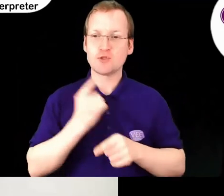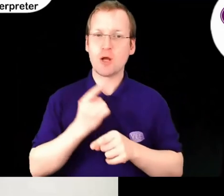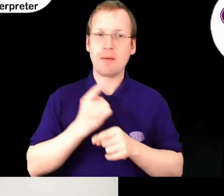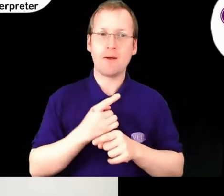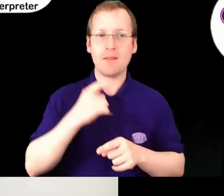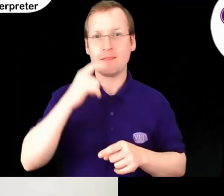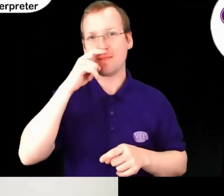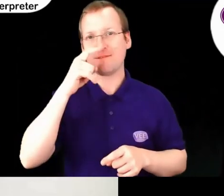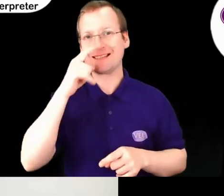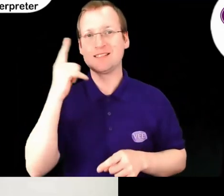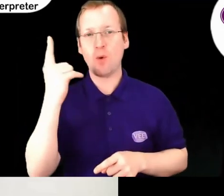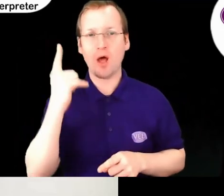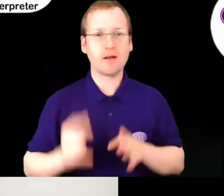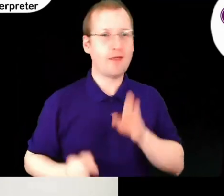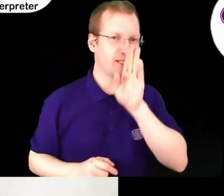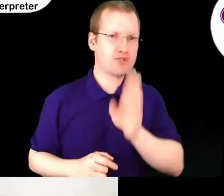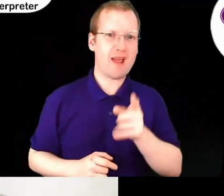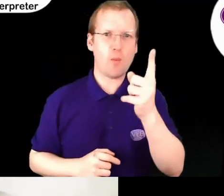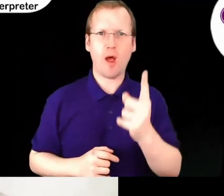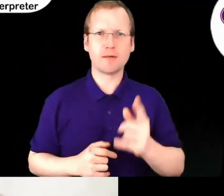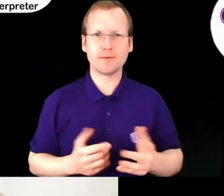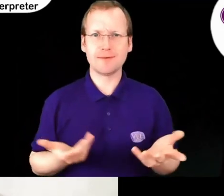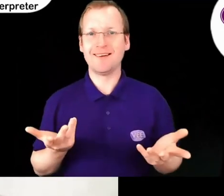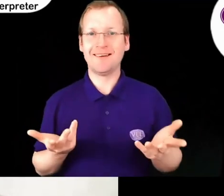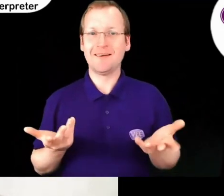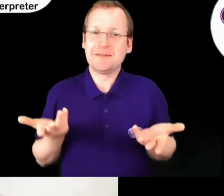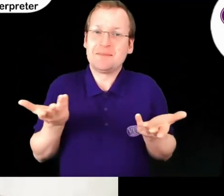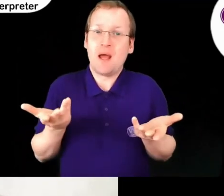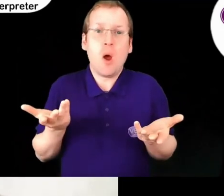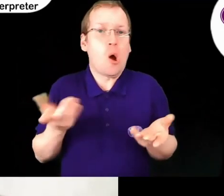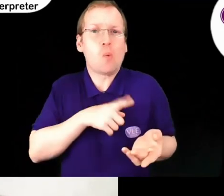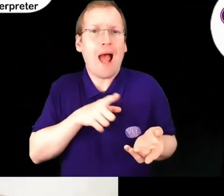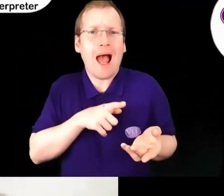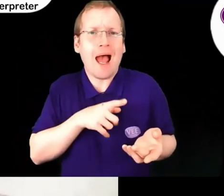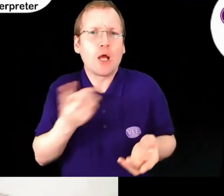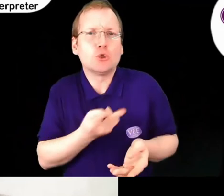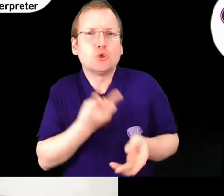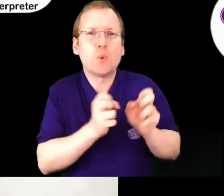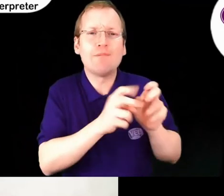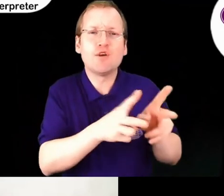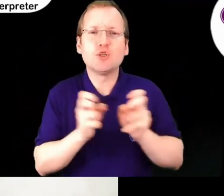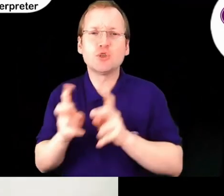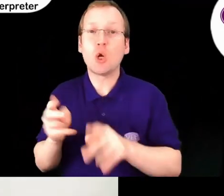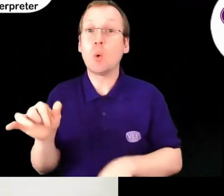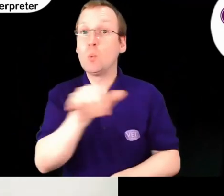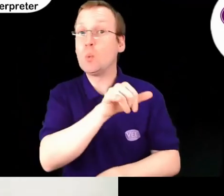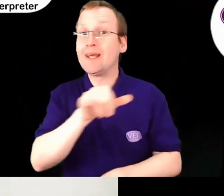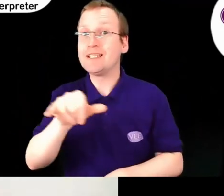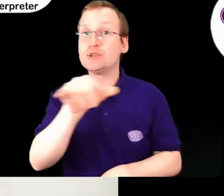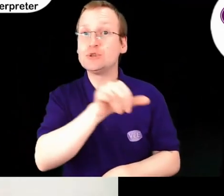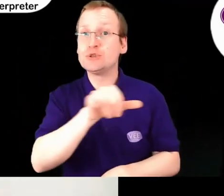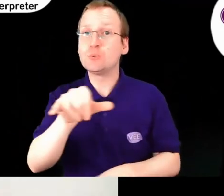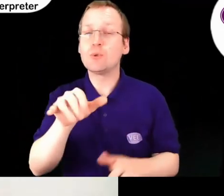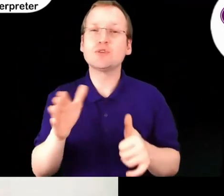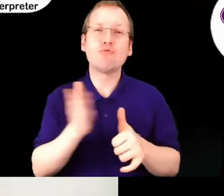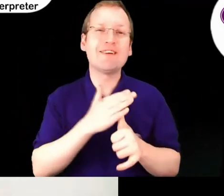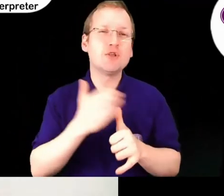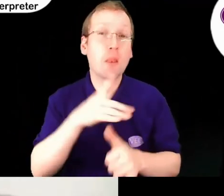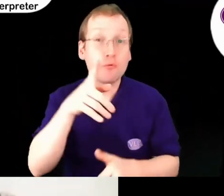and the straight one. Is there a reason for this, do you know? And which was the original, if you can remember?